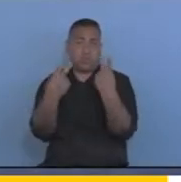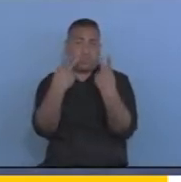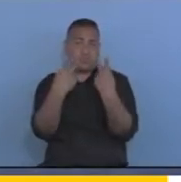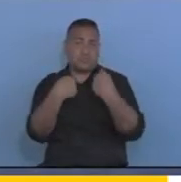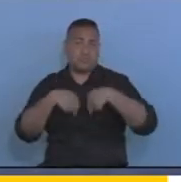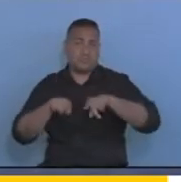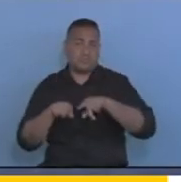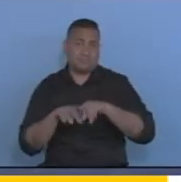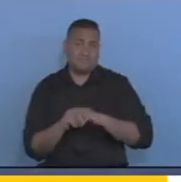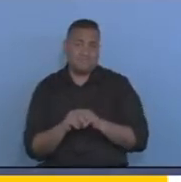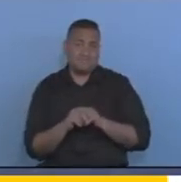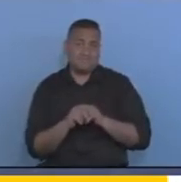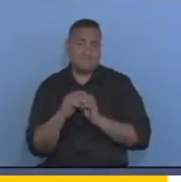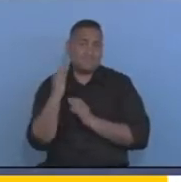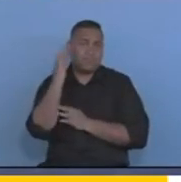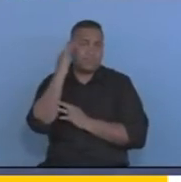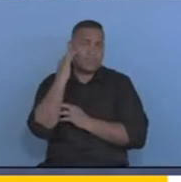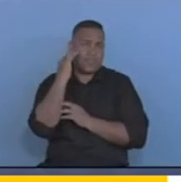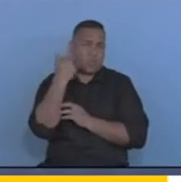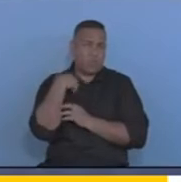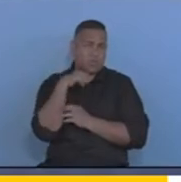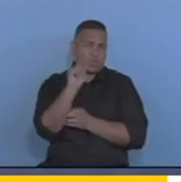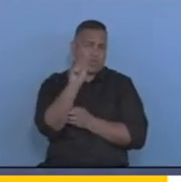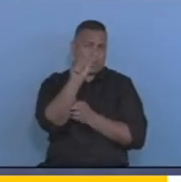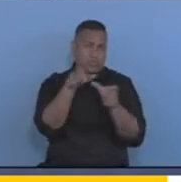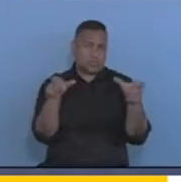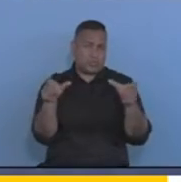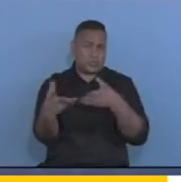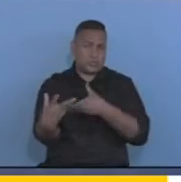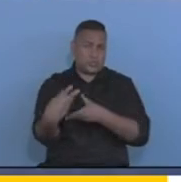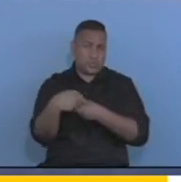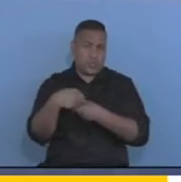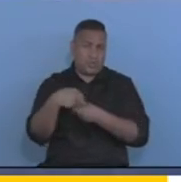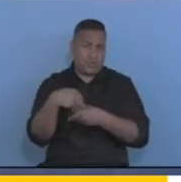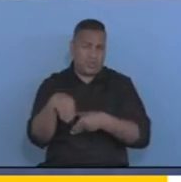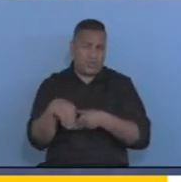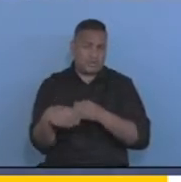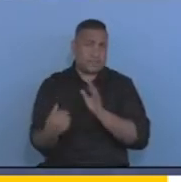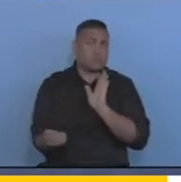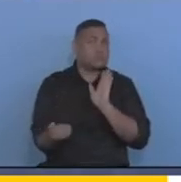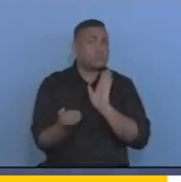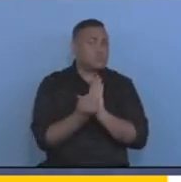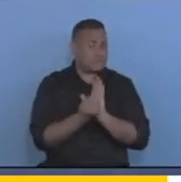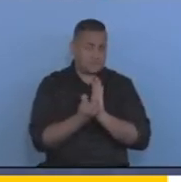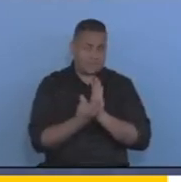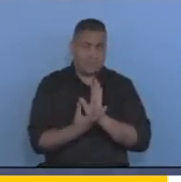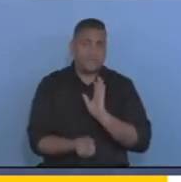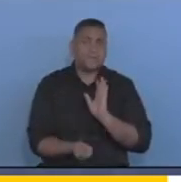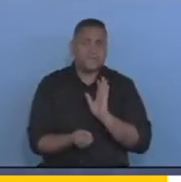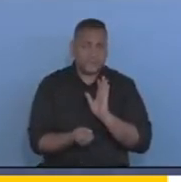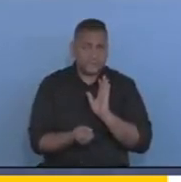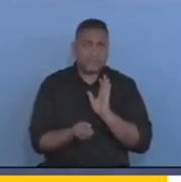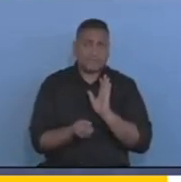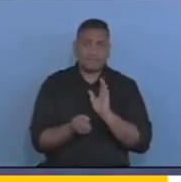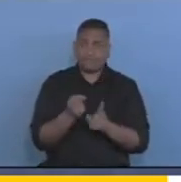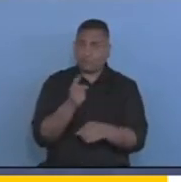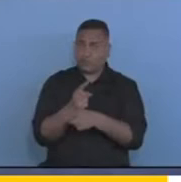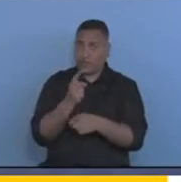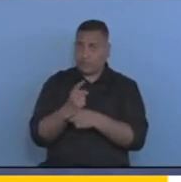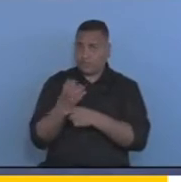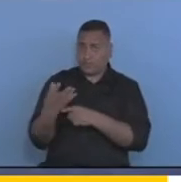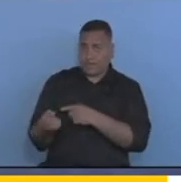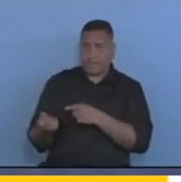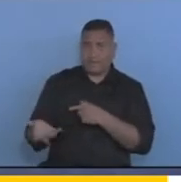prospective student pondering now is accreditation. Correct. We are accredited with all the